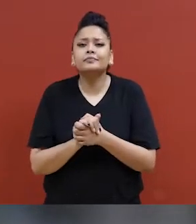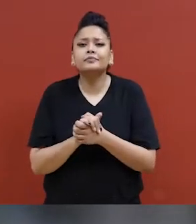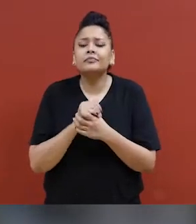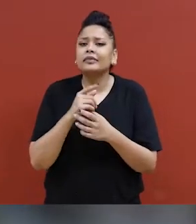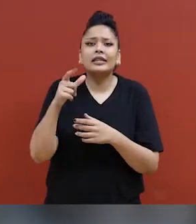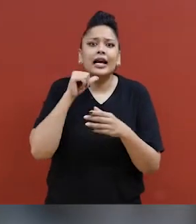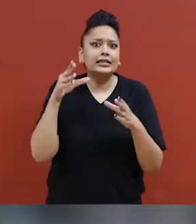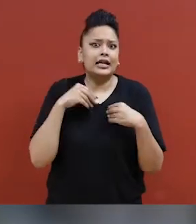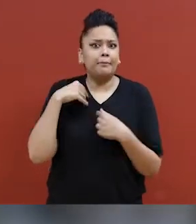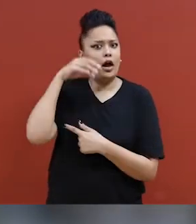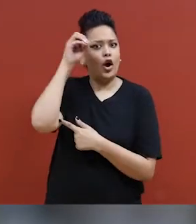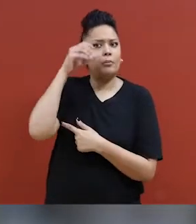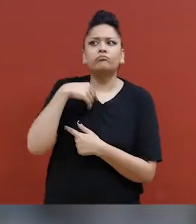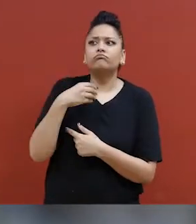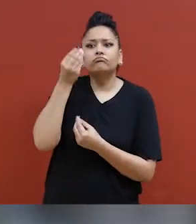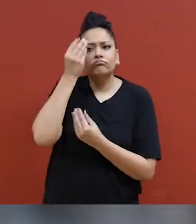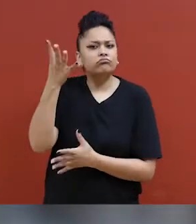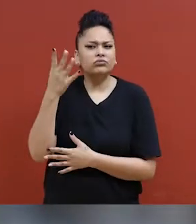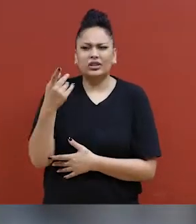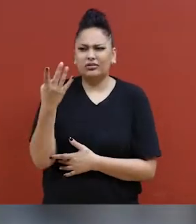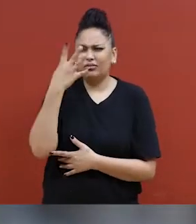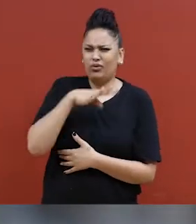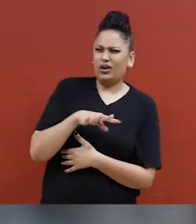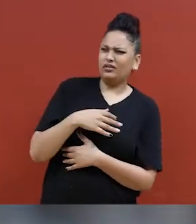don't take your opinions